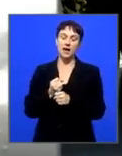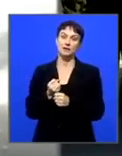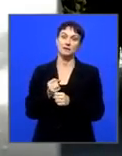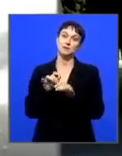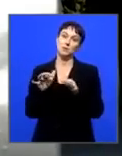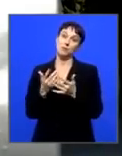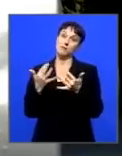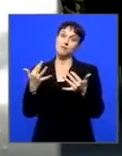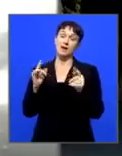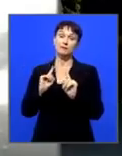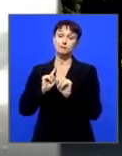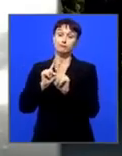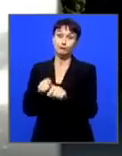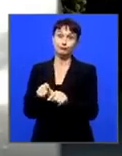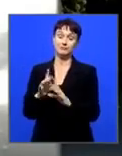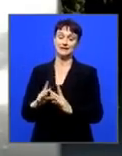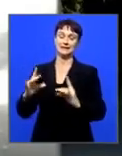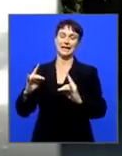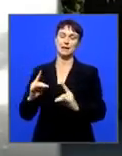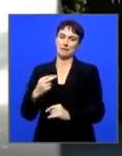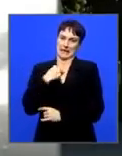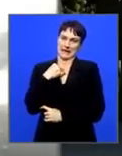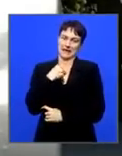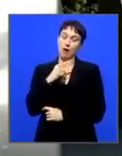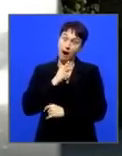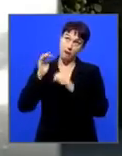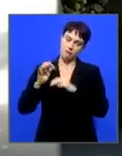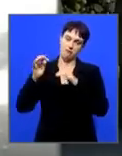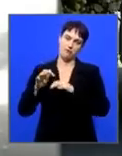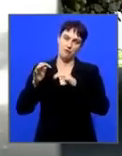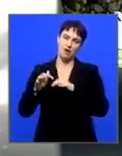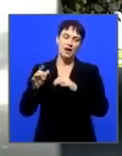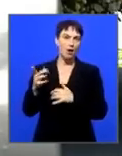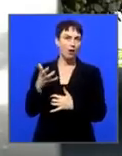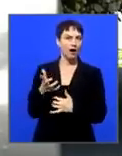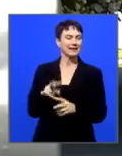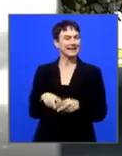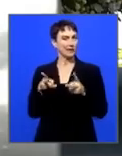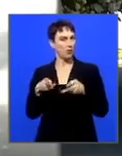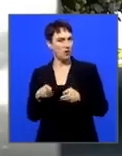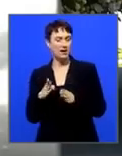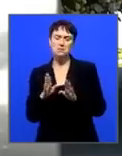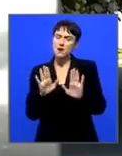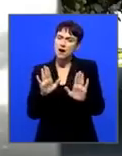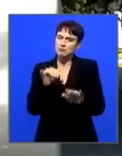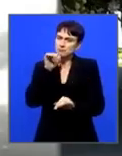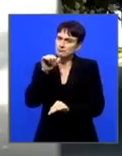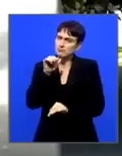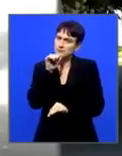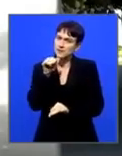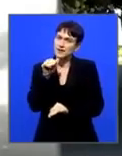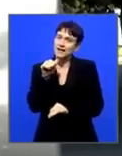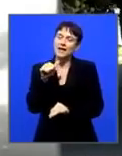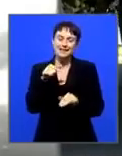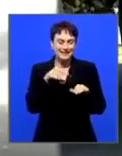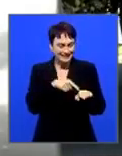South Africans and indeed the rest of the world to pay their tributes the way they would have wished to do. But this is